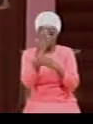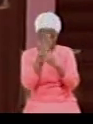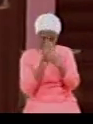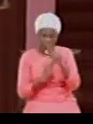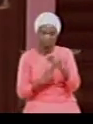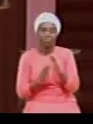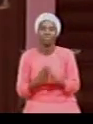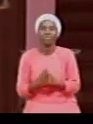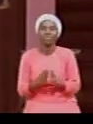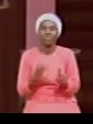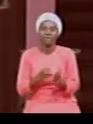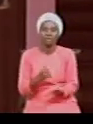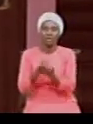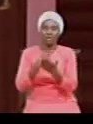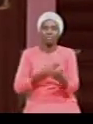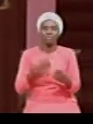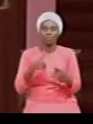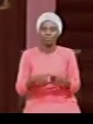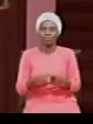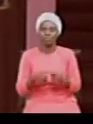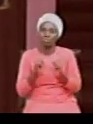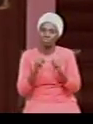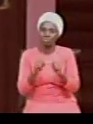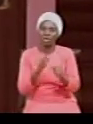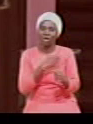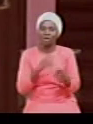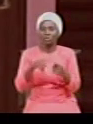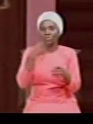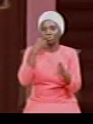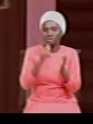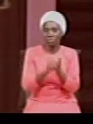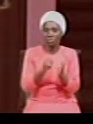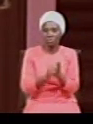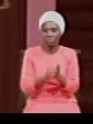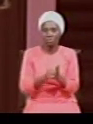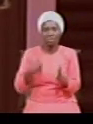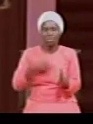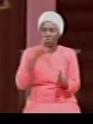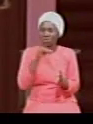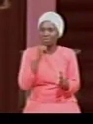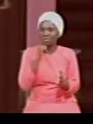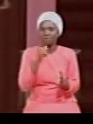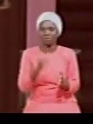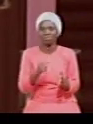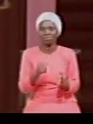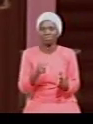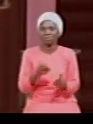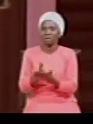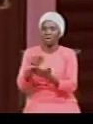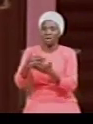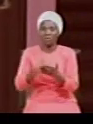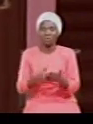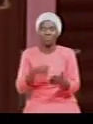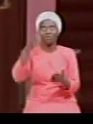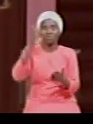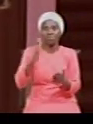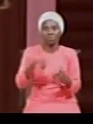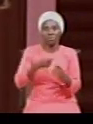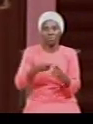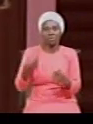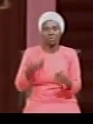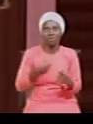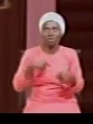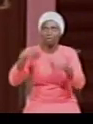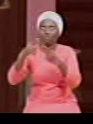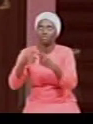up and to say, we're not right before God, and we go to God in prayer.